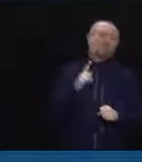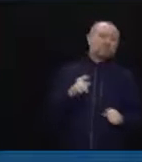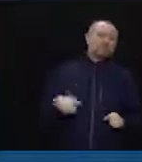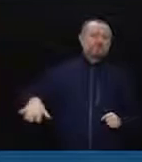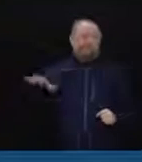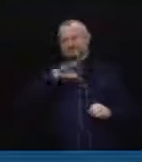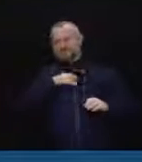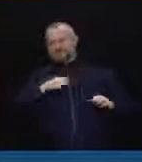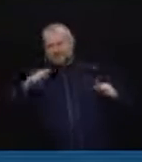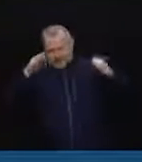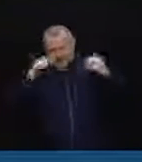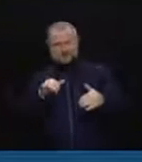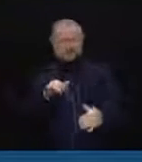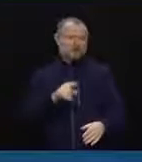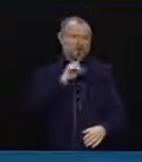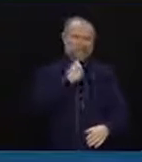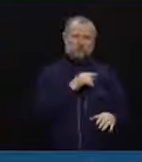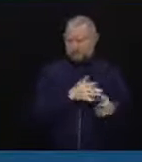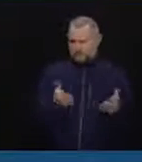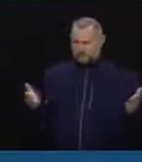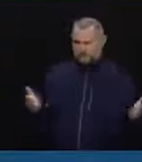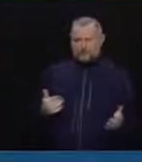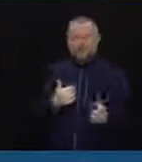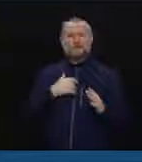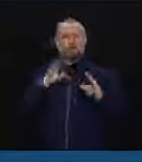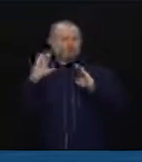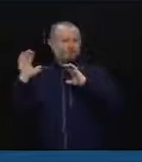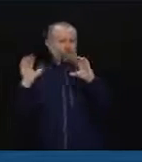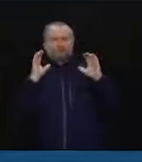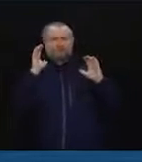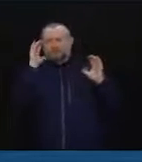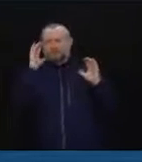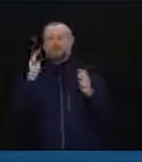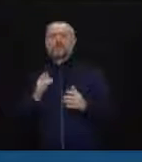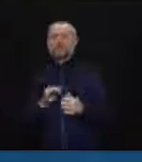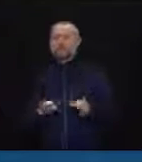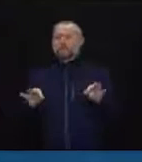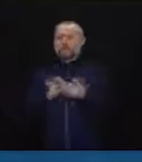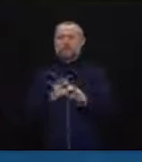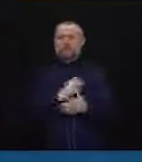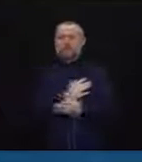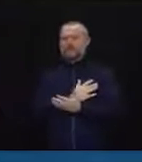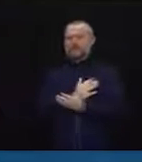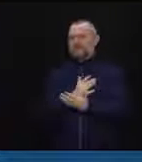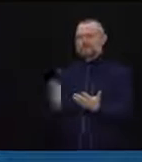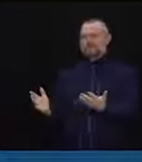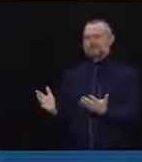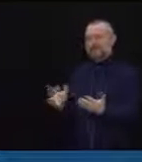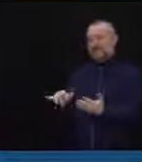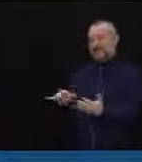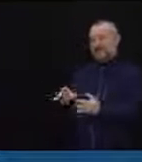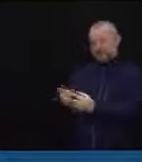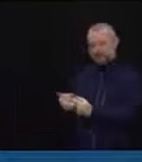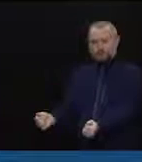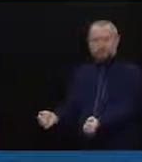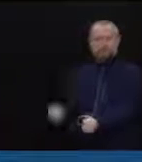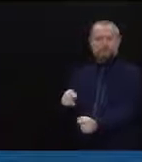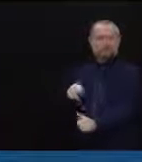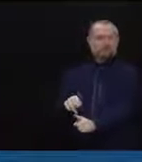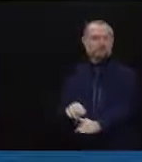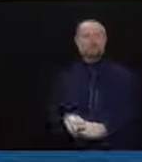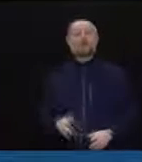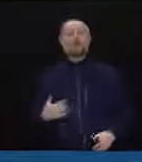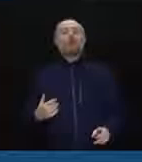people's complaints seriously is an important step toward eradicating this. So again, recapping our winter